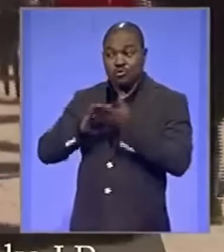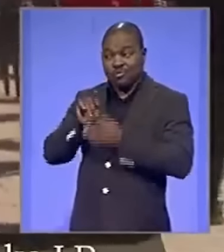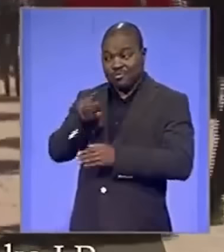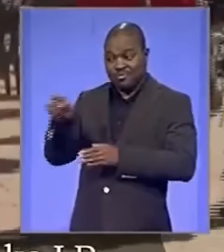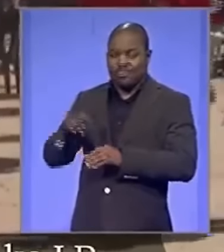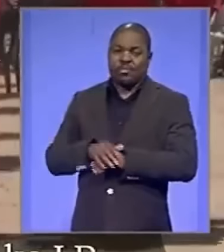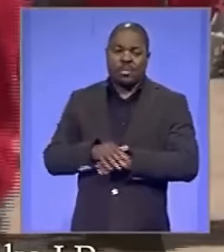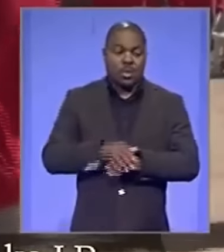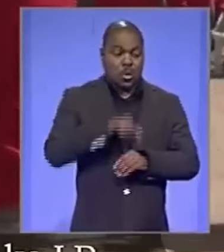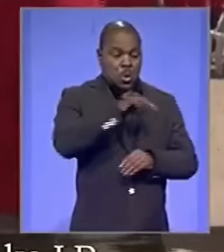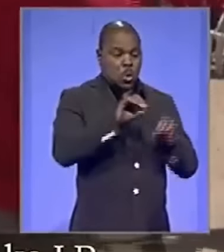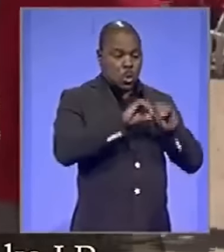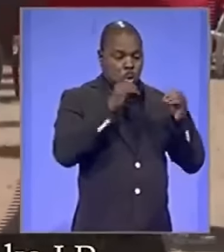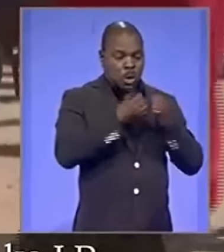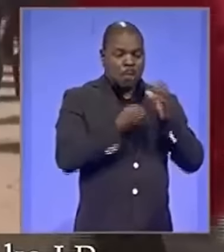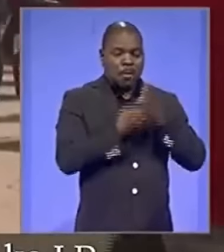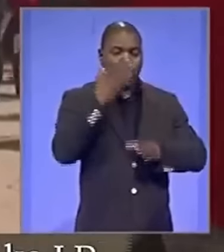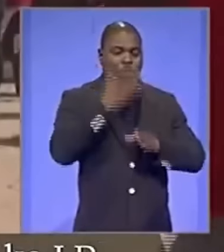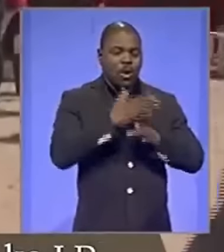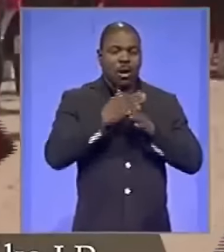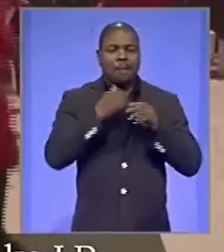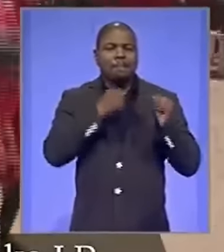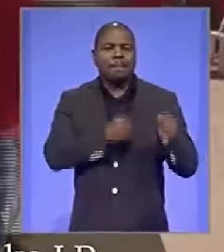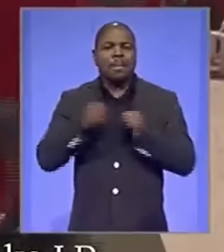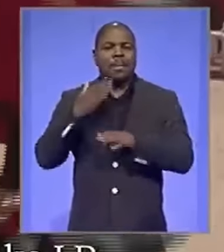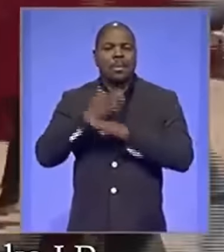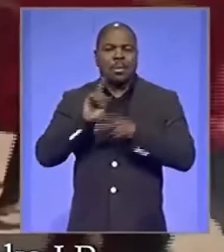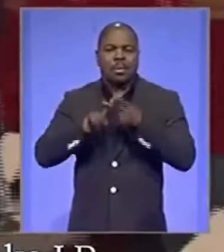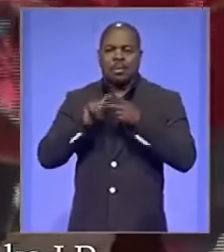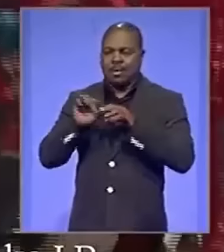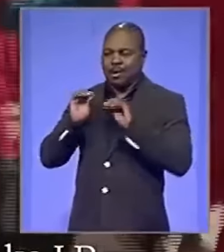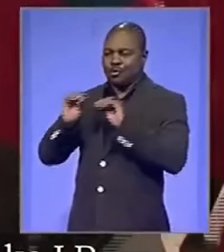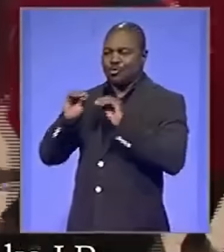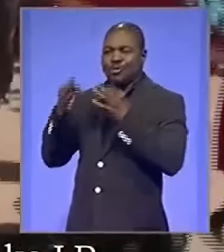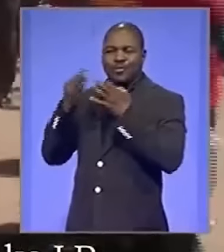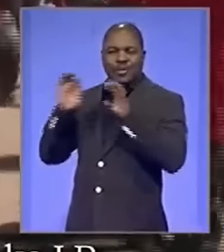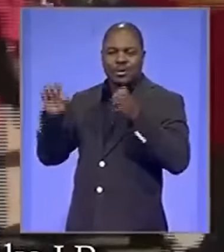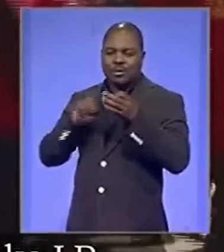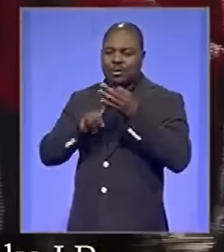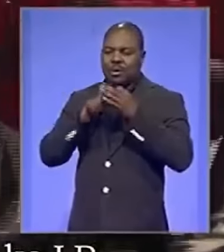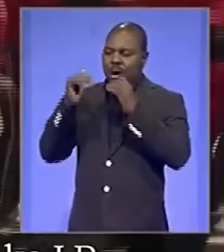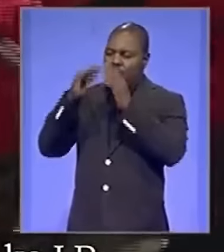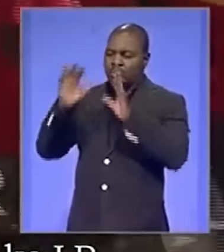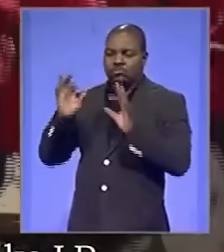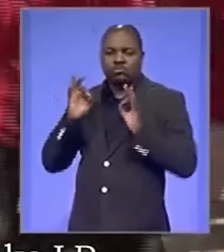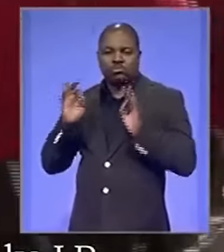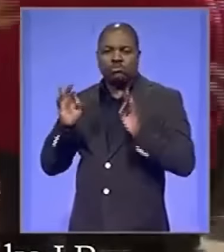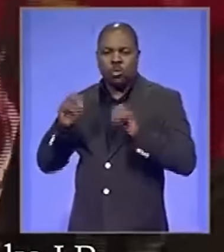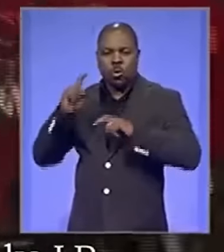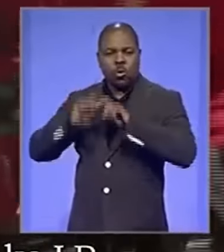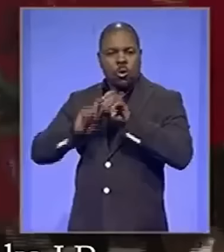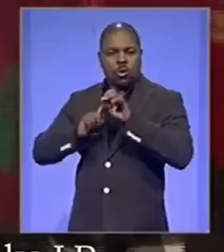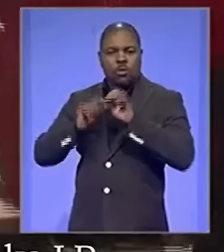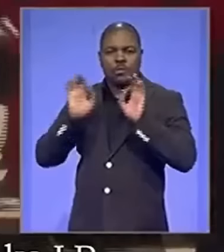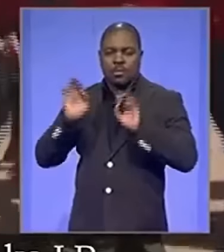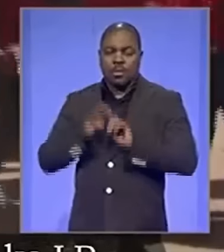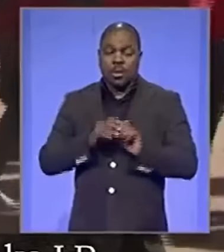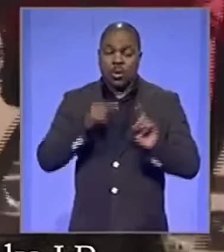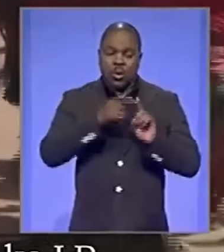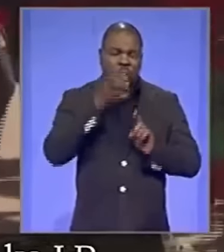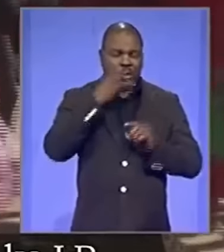wa gabo o tlo tlhola mešomo ya go ya go ile le go fana ka thuto ya mahala le dintlo tša seriti. Malema o re go a tlhobetša gore baswa ba